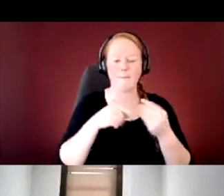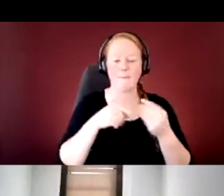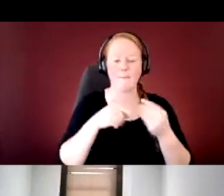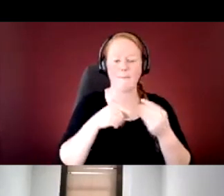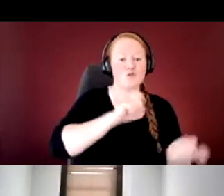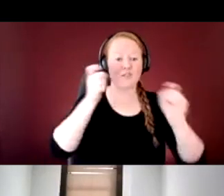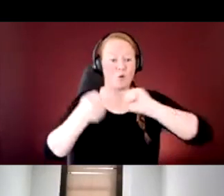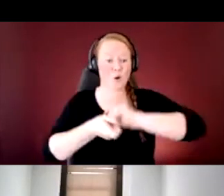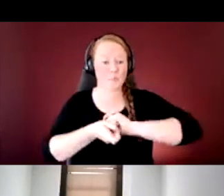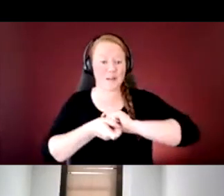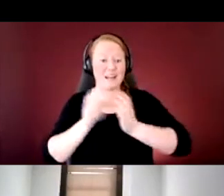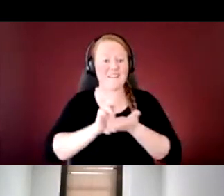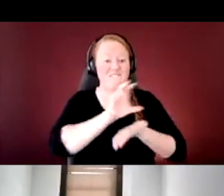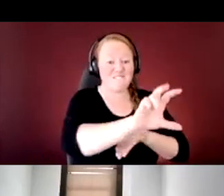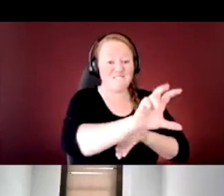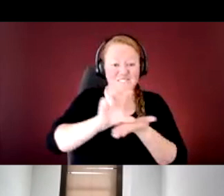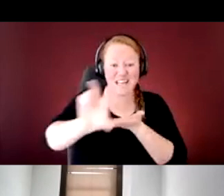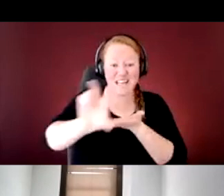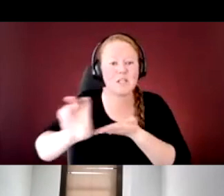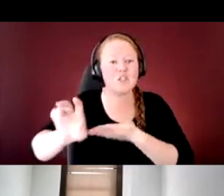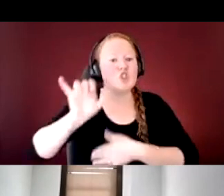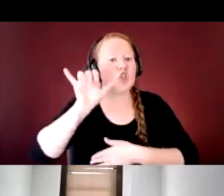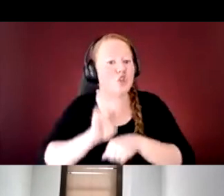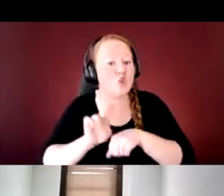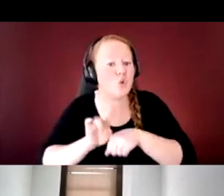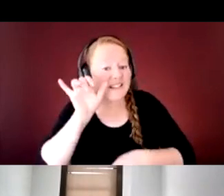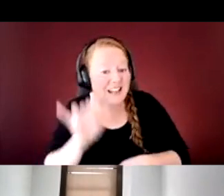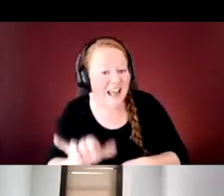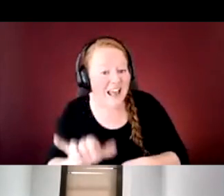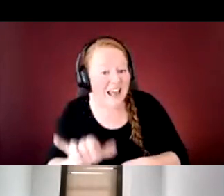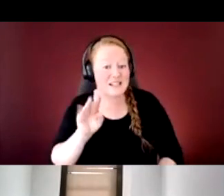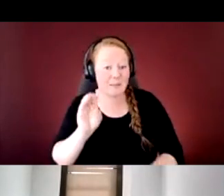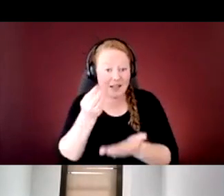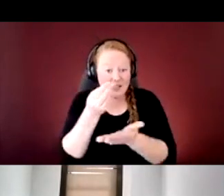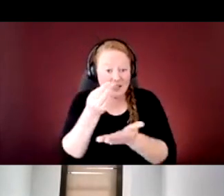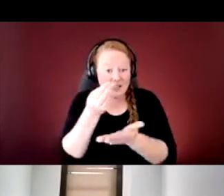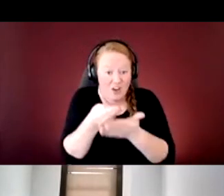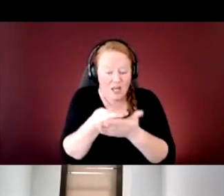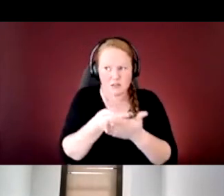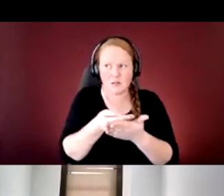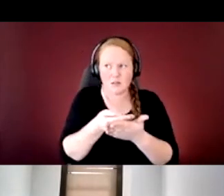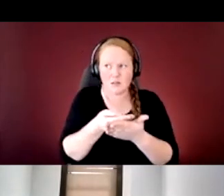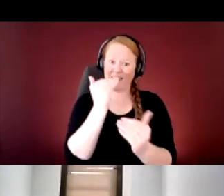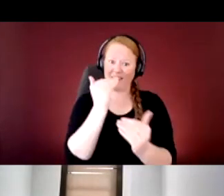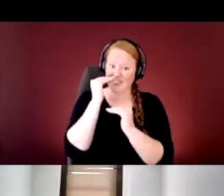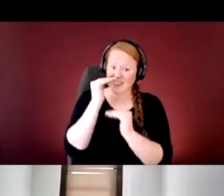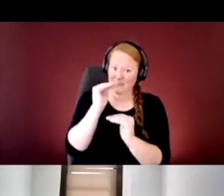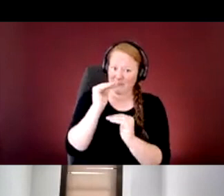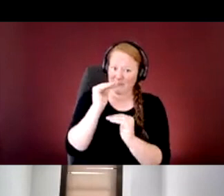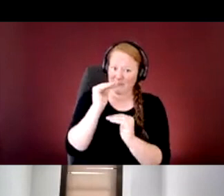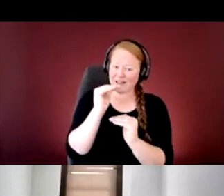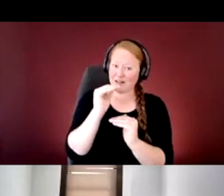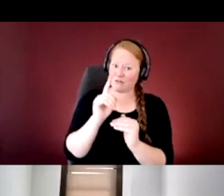investments we can use stimulus funds to leverage. We deliberately limited ourselves to a small fraction of the stimulus